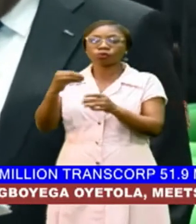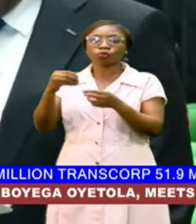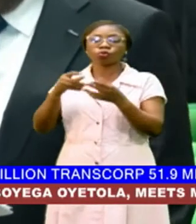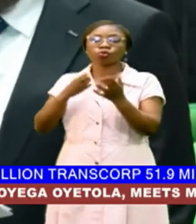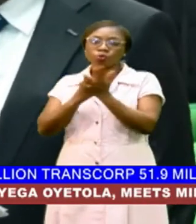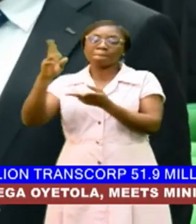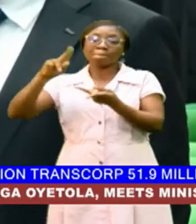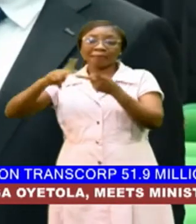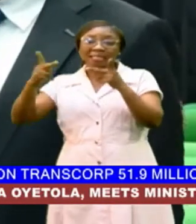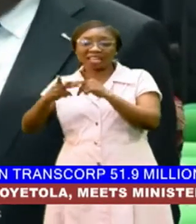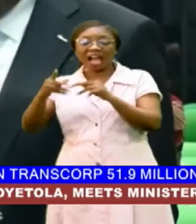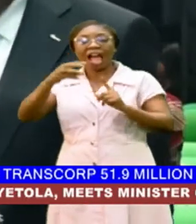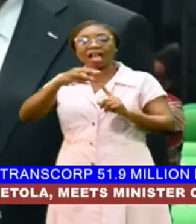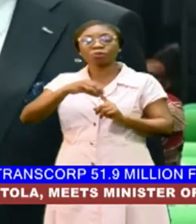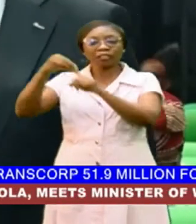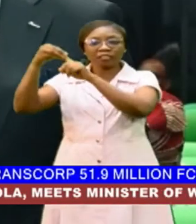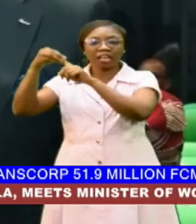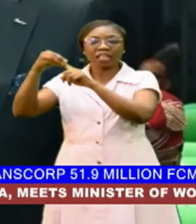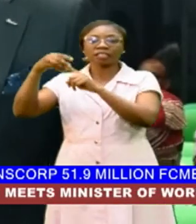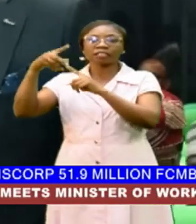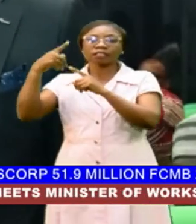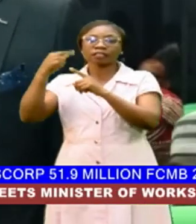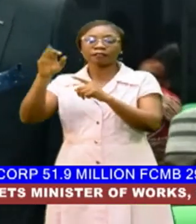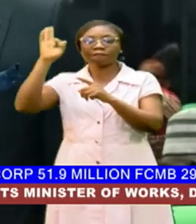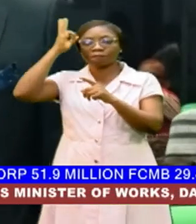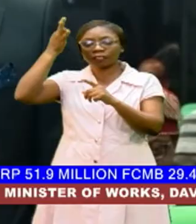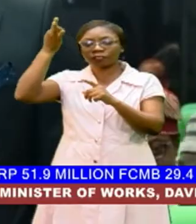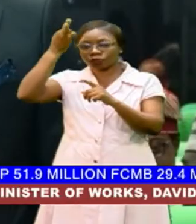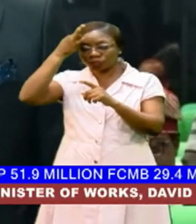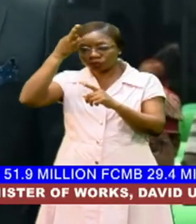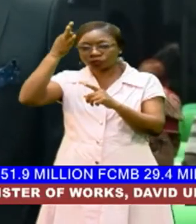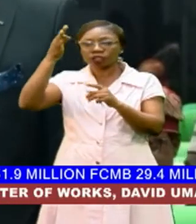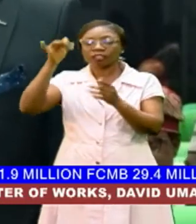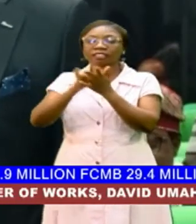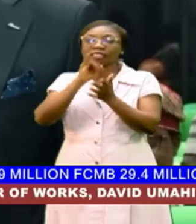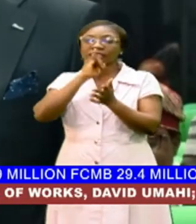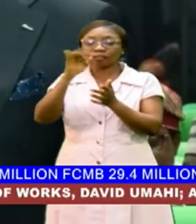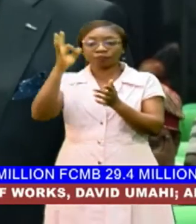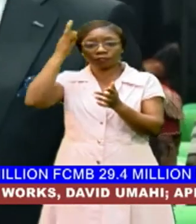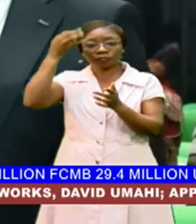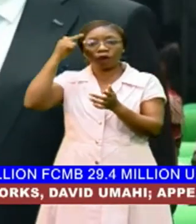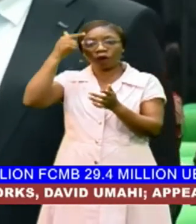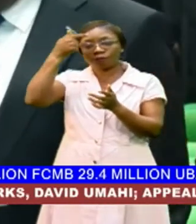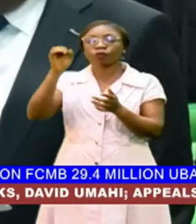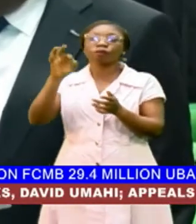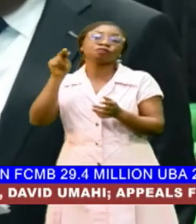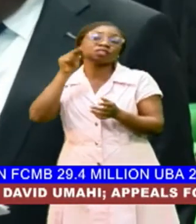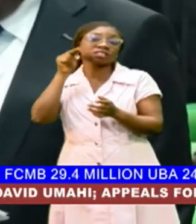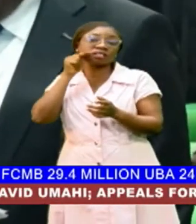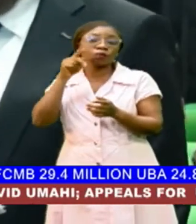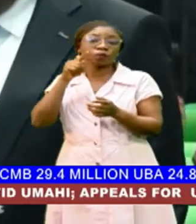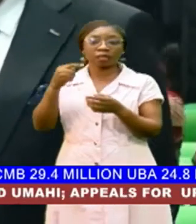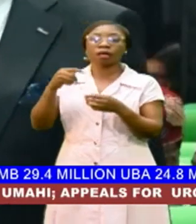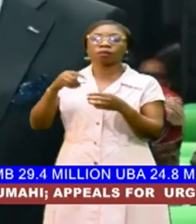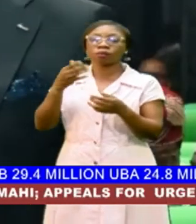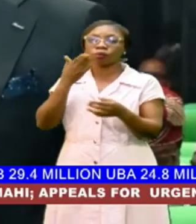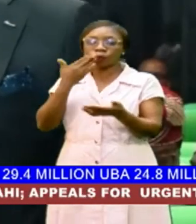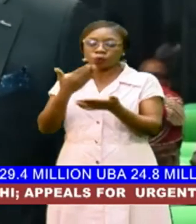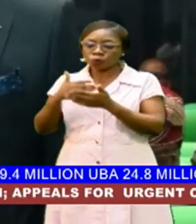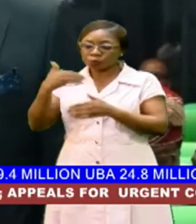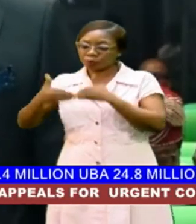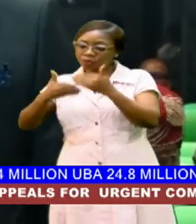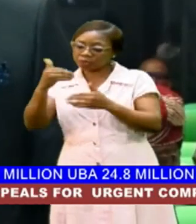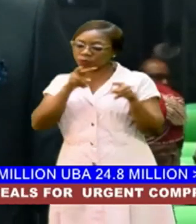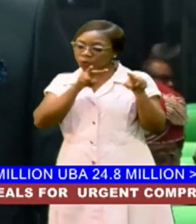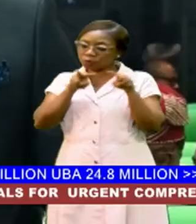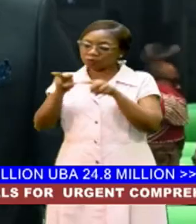partner, especially the Federation, that is the federal government of Nigeria, and whether due process and diligence were